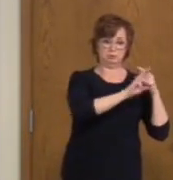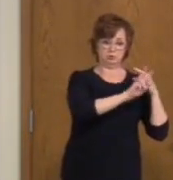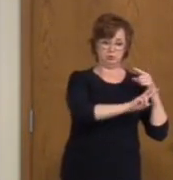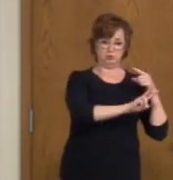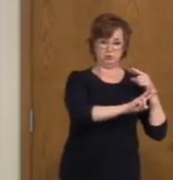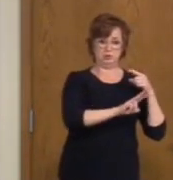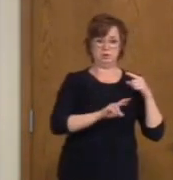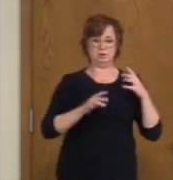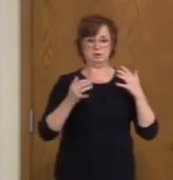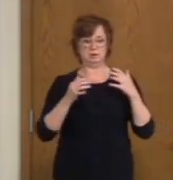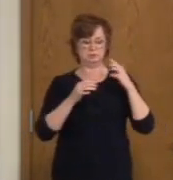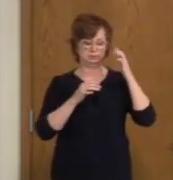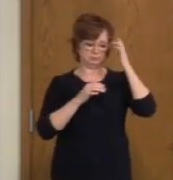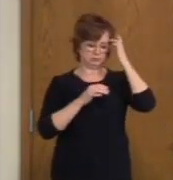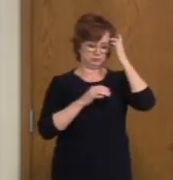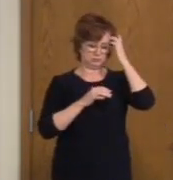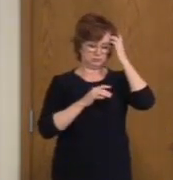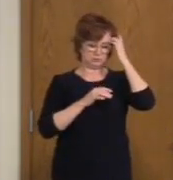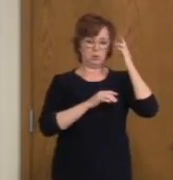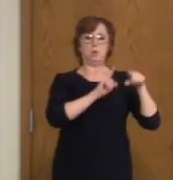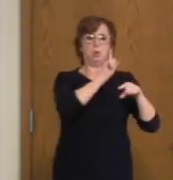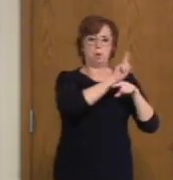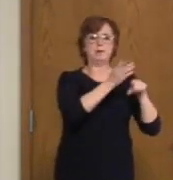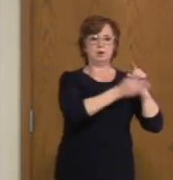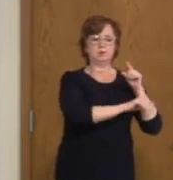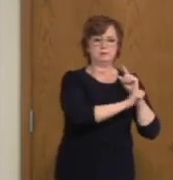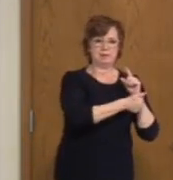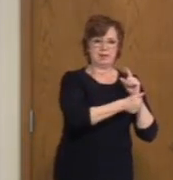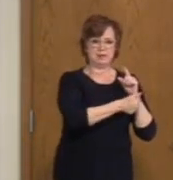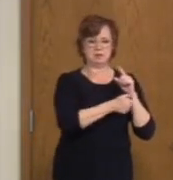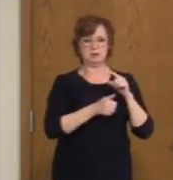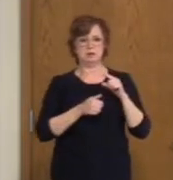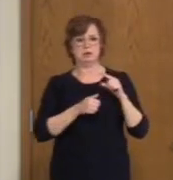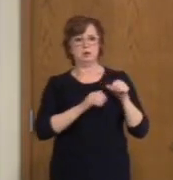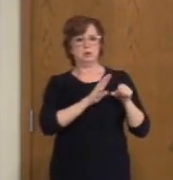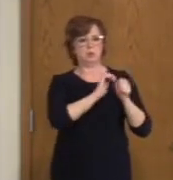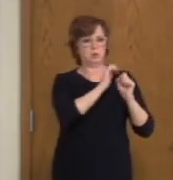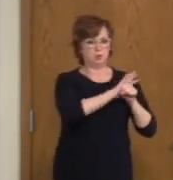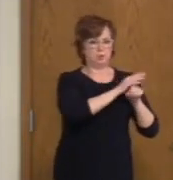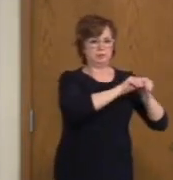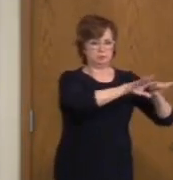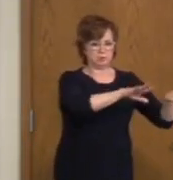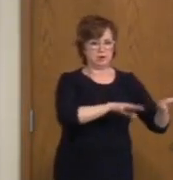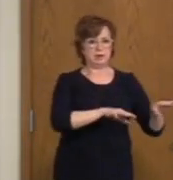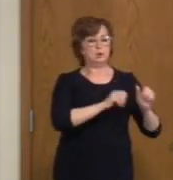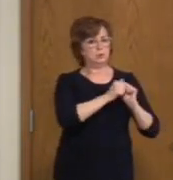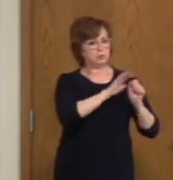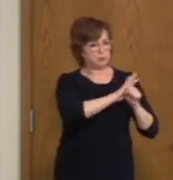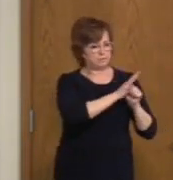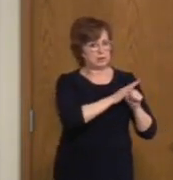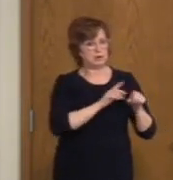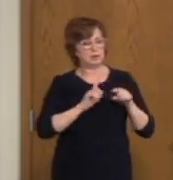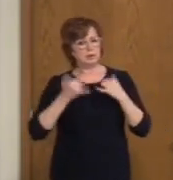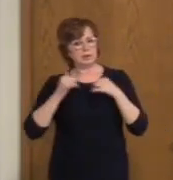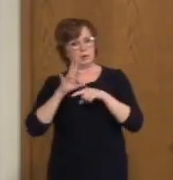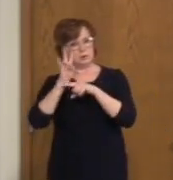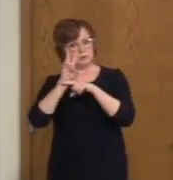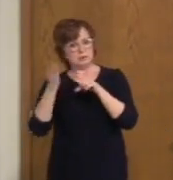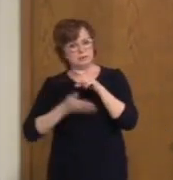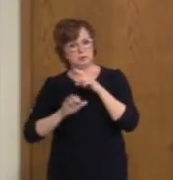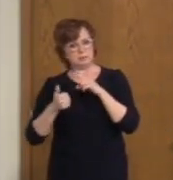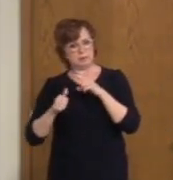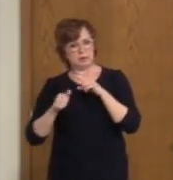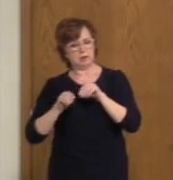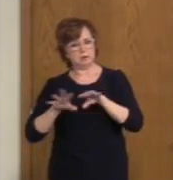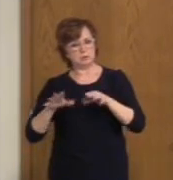7 out of 10, 10 out of 10 were being impacted. And again, it was due to, in some cases, at